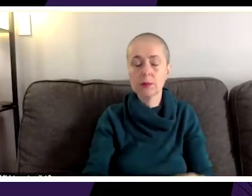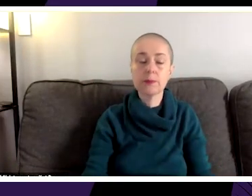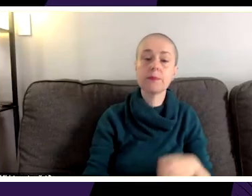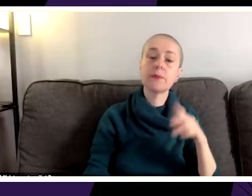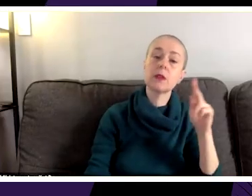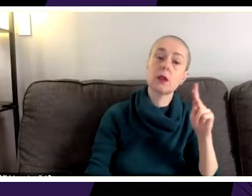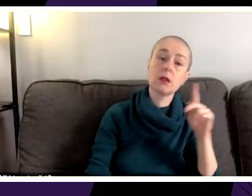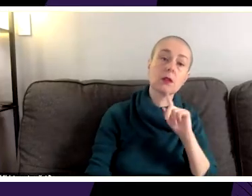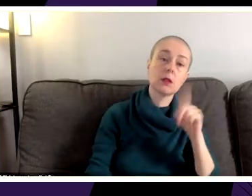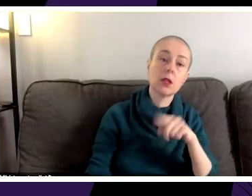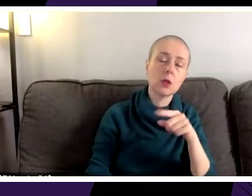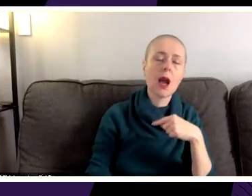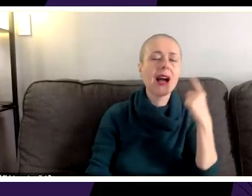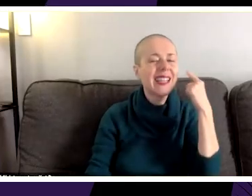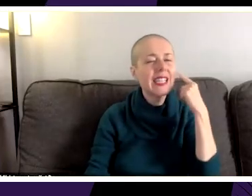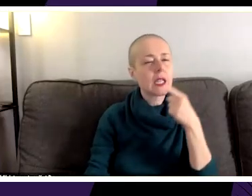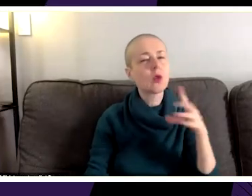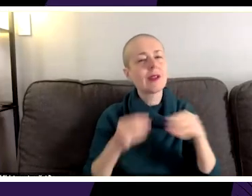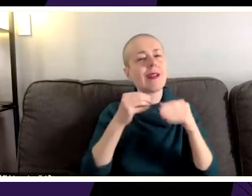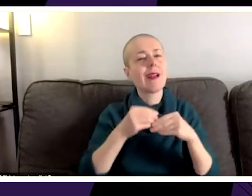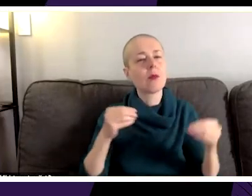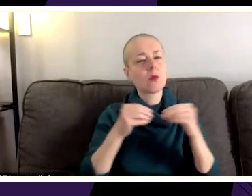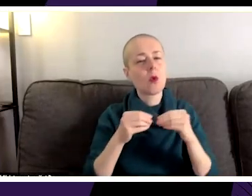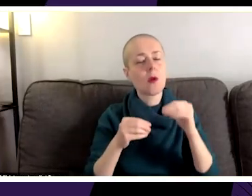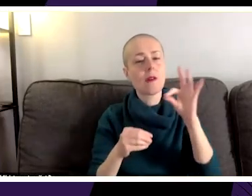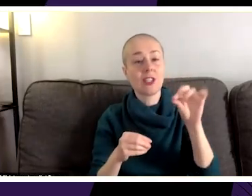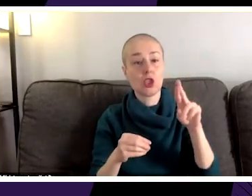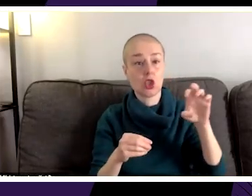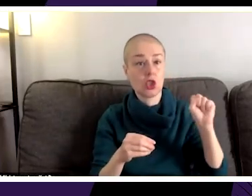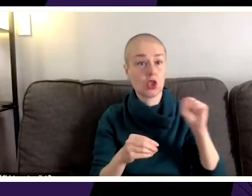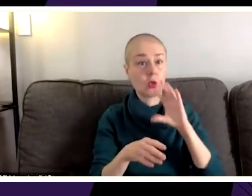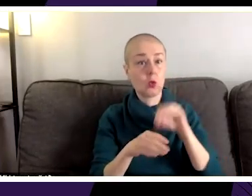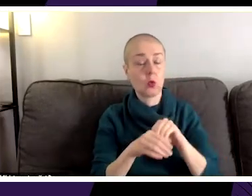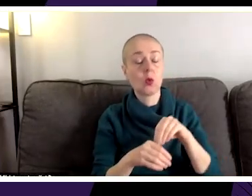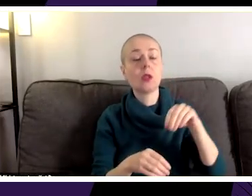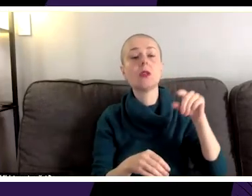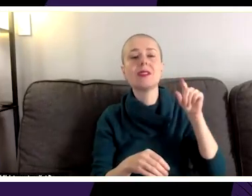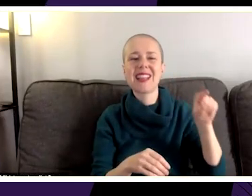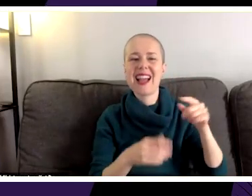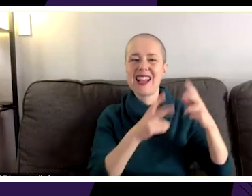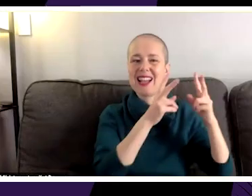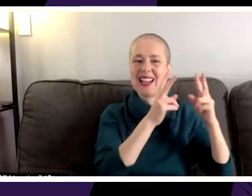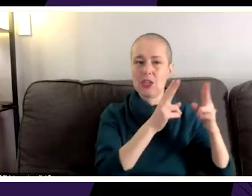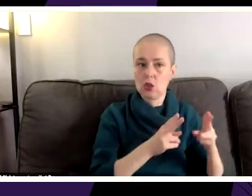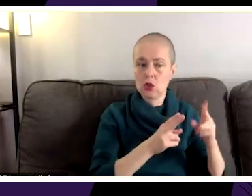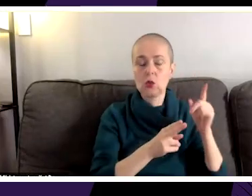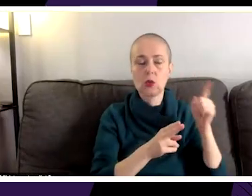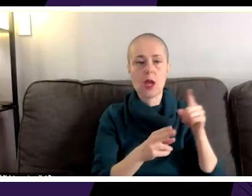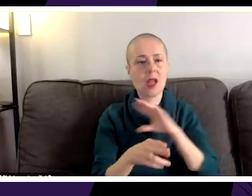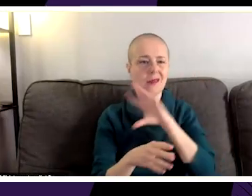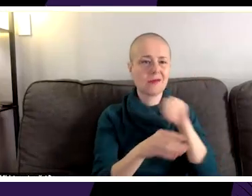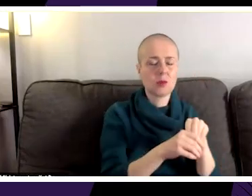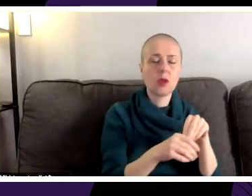can really focus on bringing in features that make the P5JS web editor feel as empowering as professional